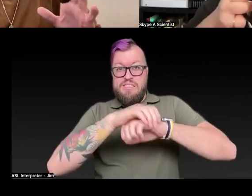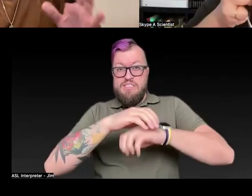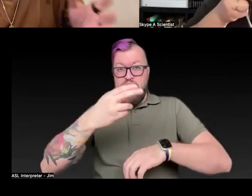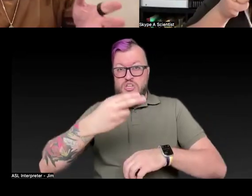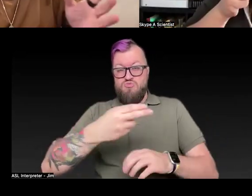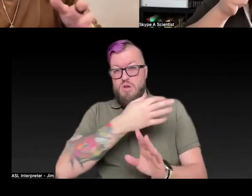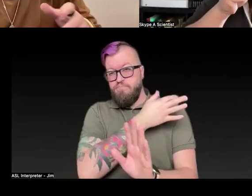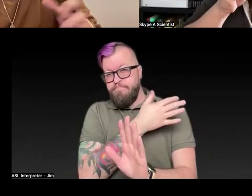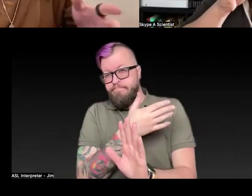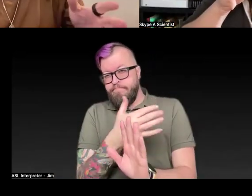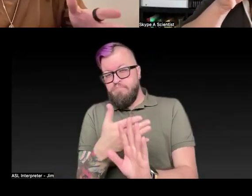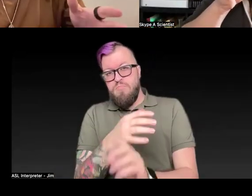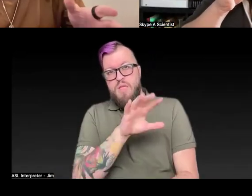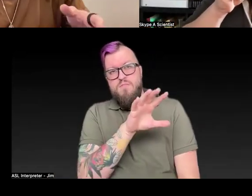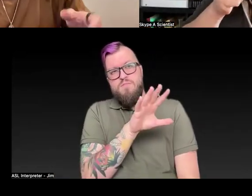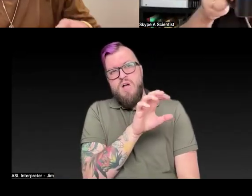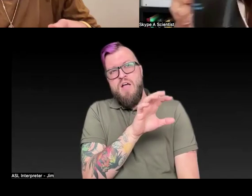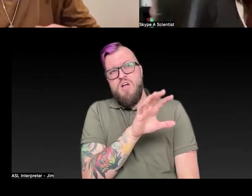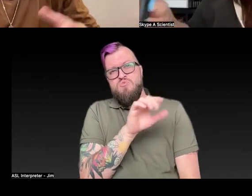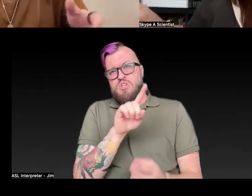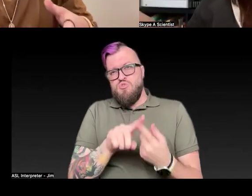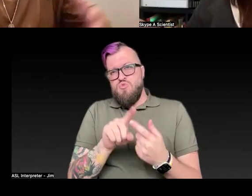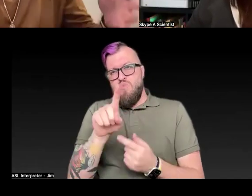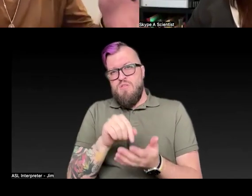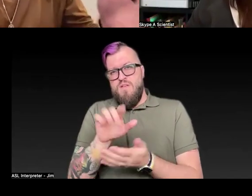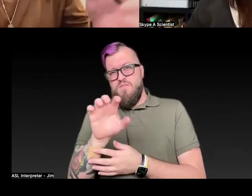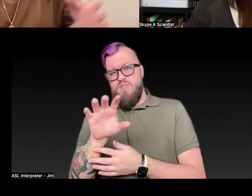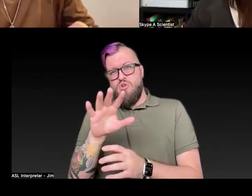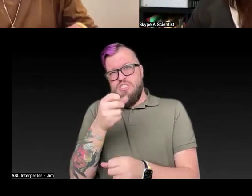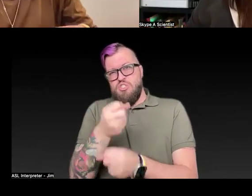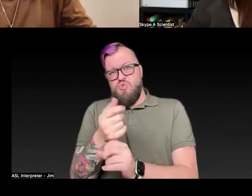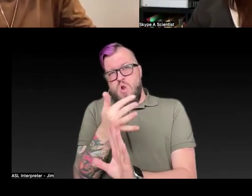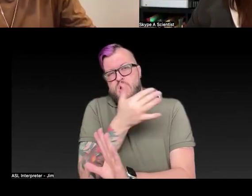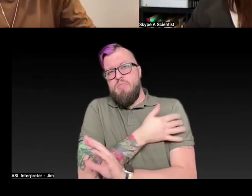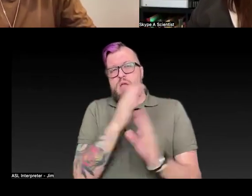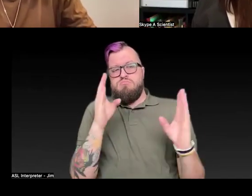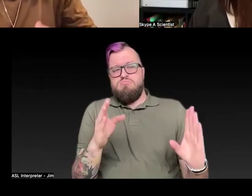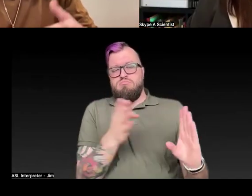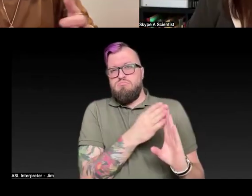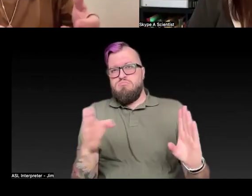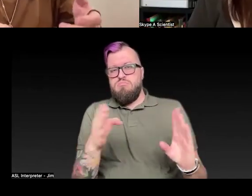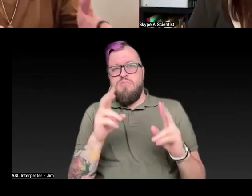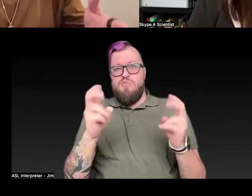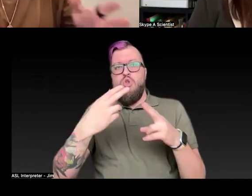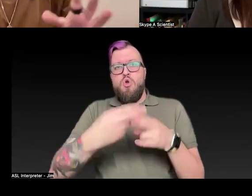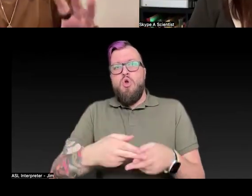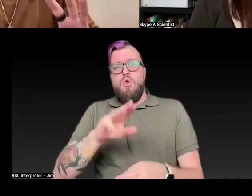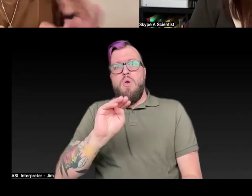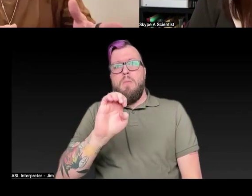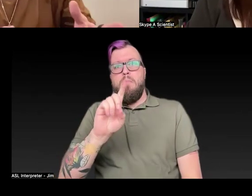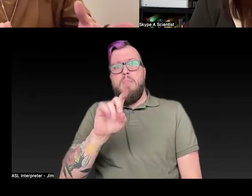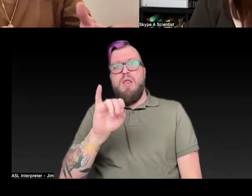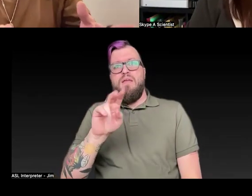the 500 to 1500 or so. So like what we sort of think of as the medieval period. And I've got a short